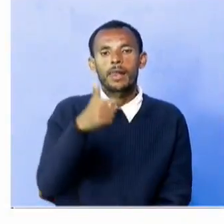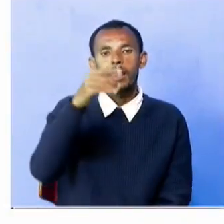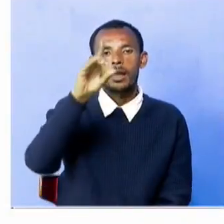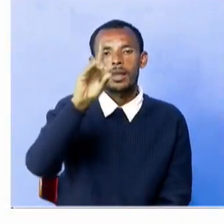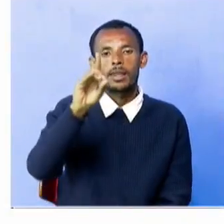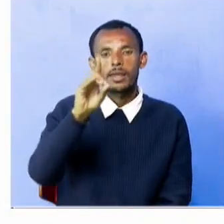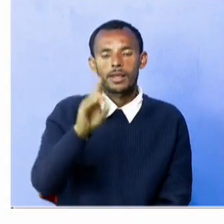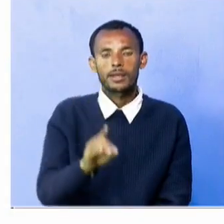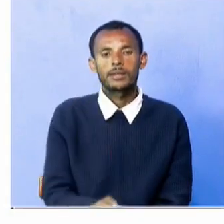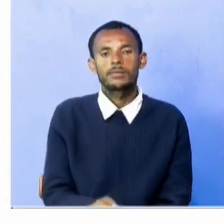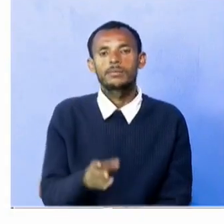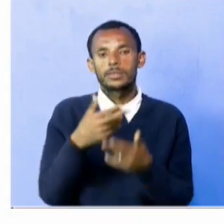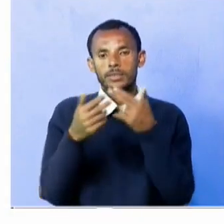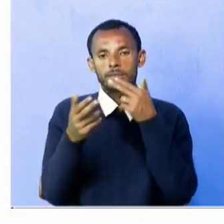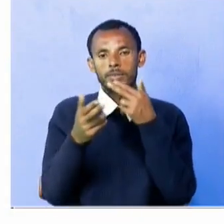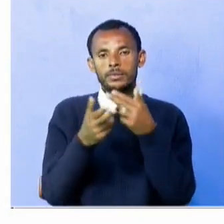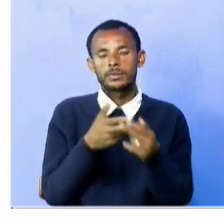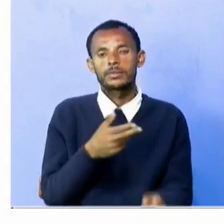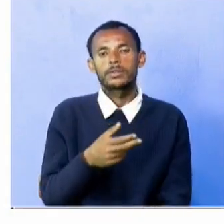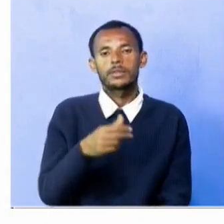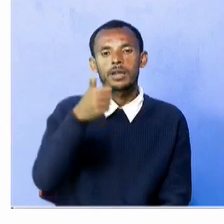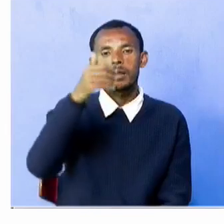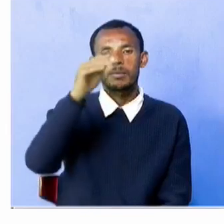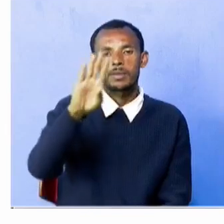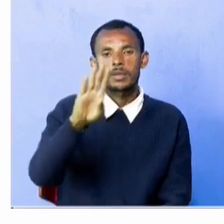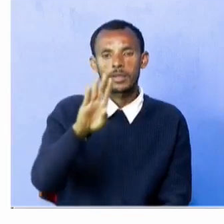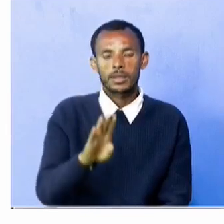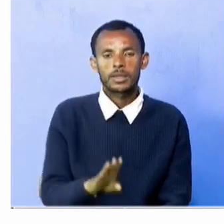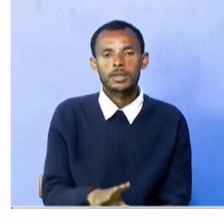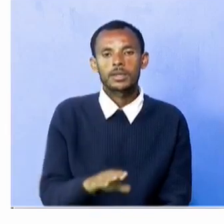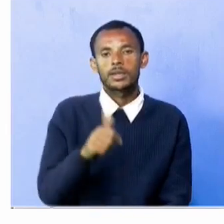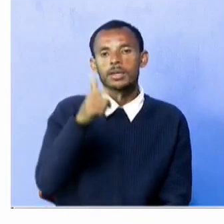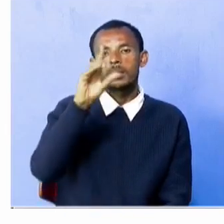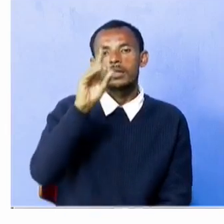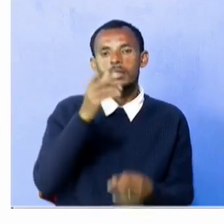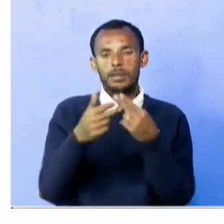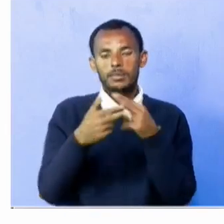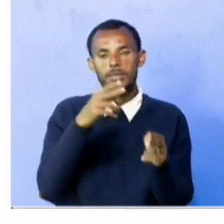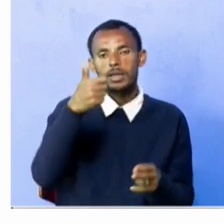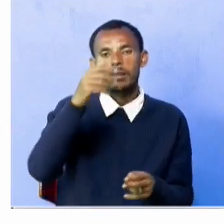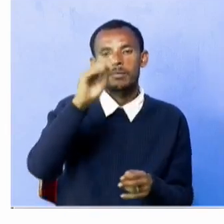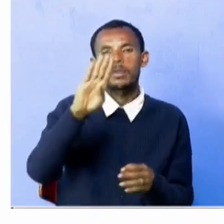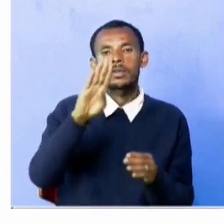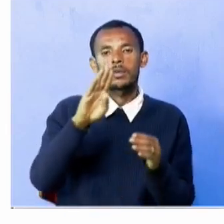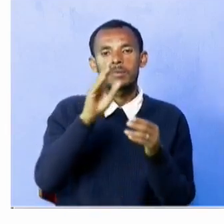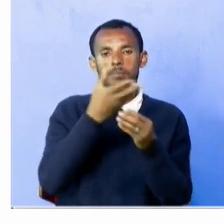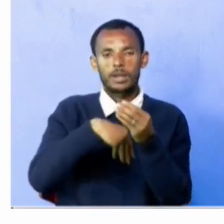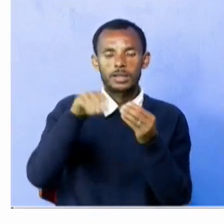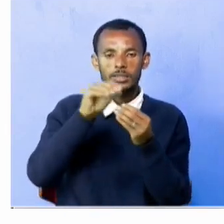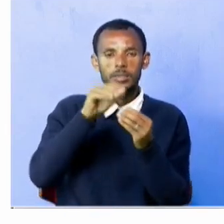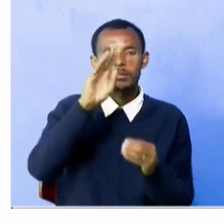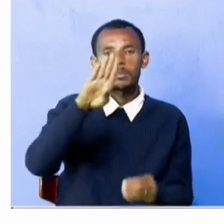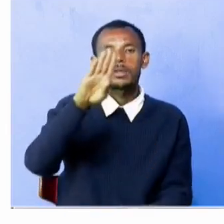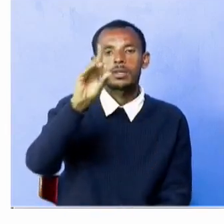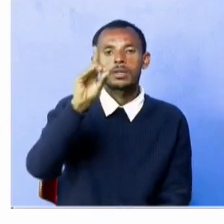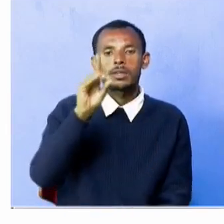AD times AB, okay, AD times AB plus BD